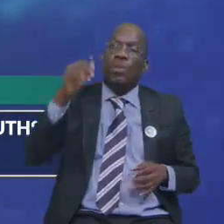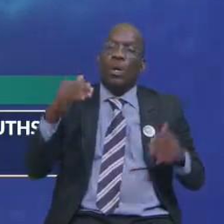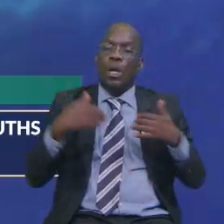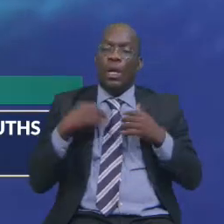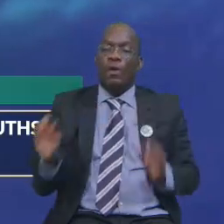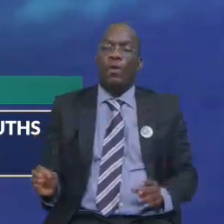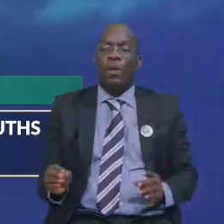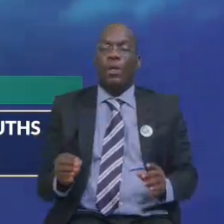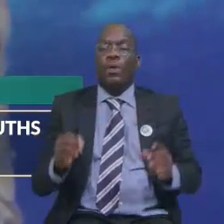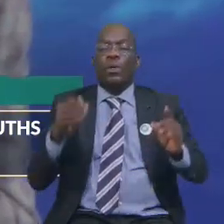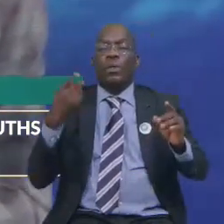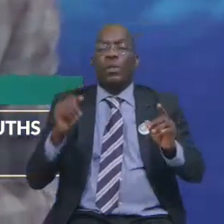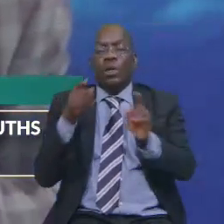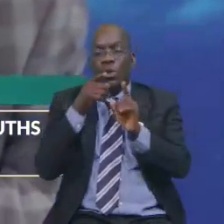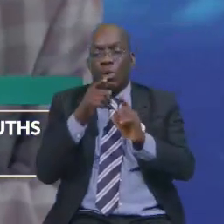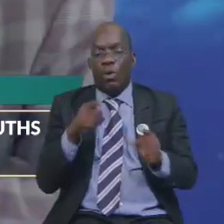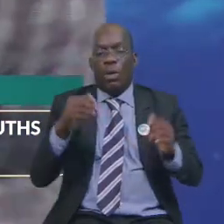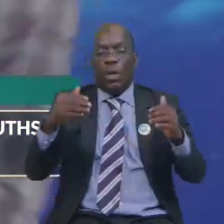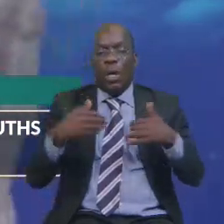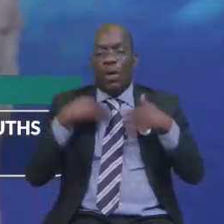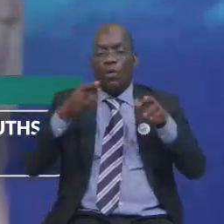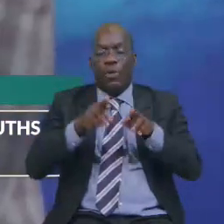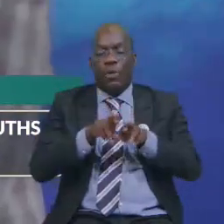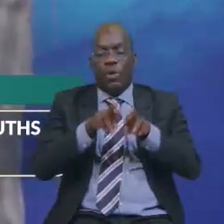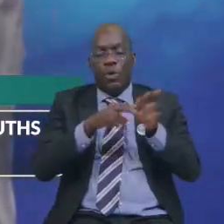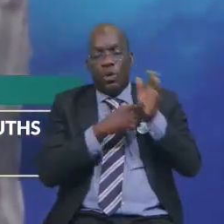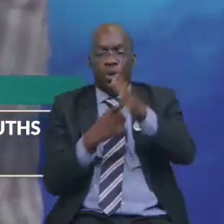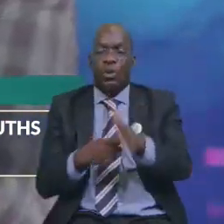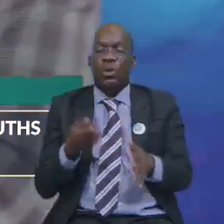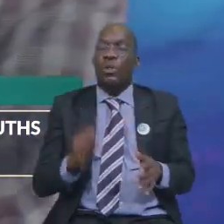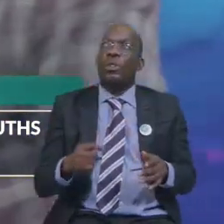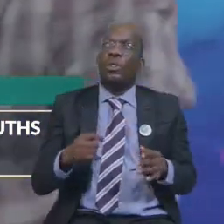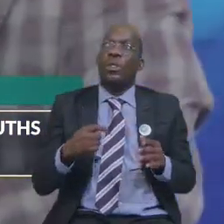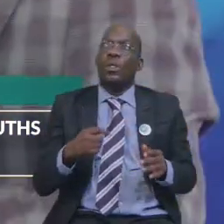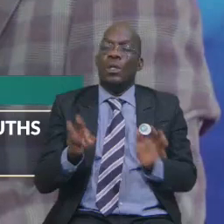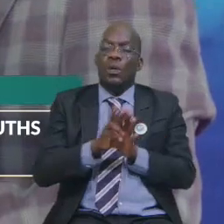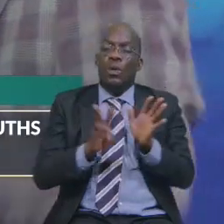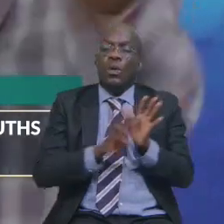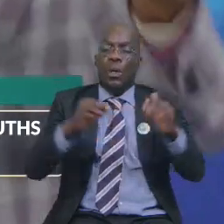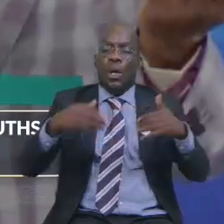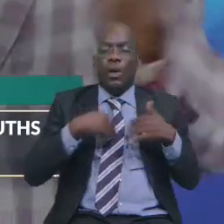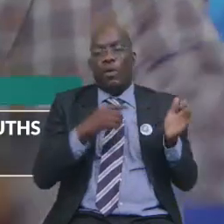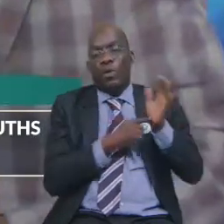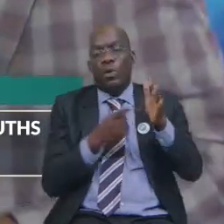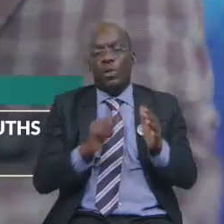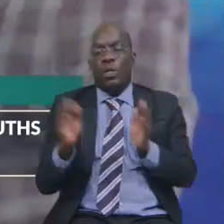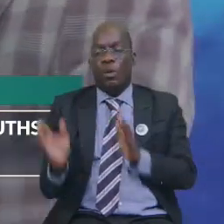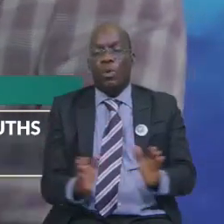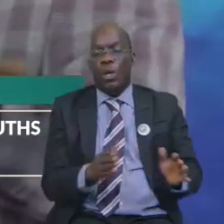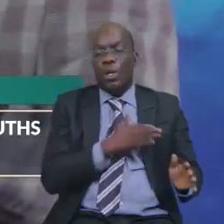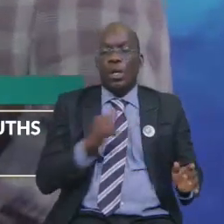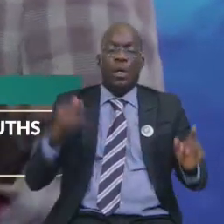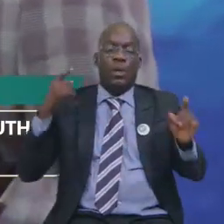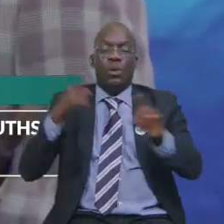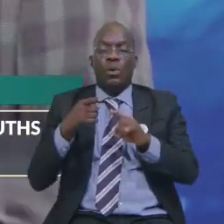had revealed his will, had showed his plan and purpose. And he said, I